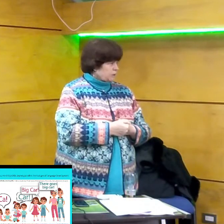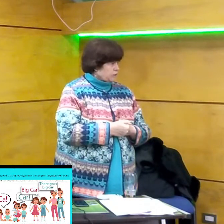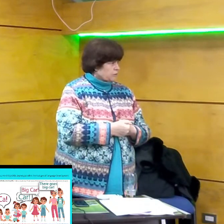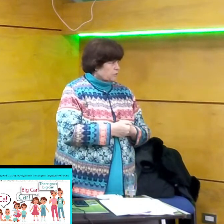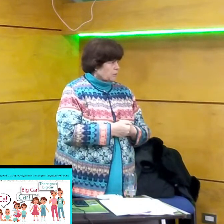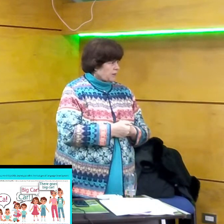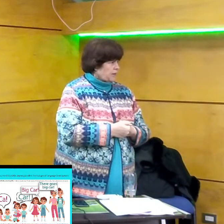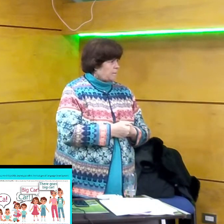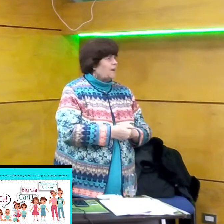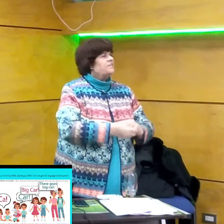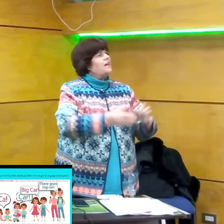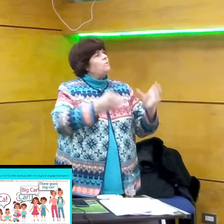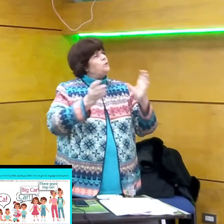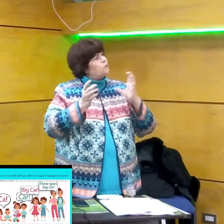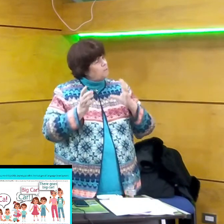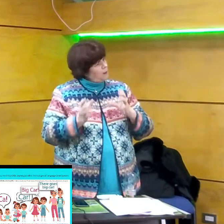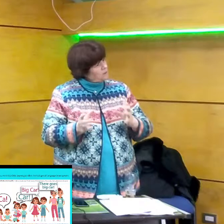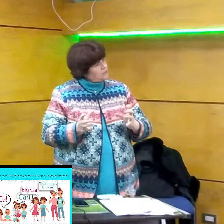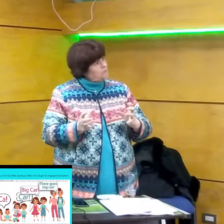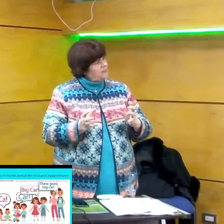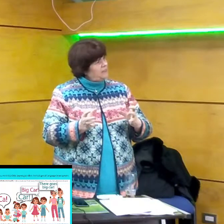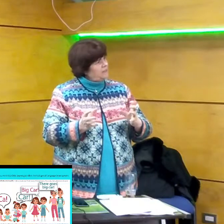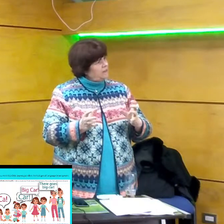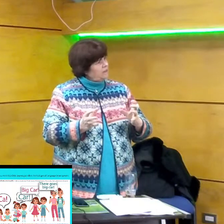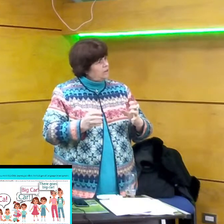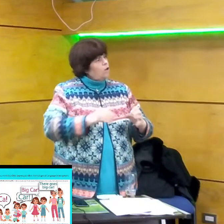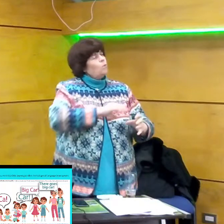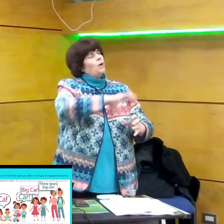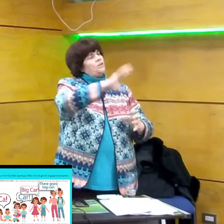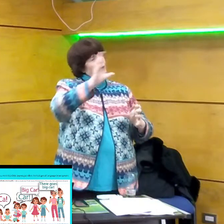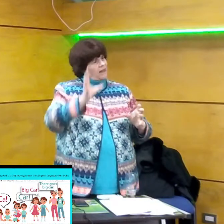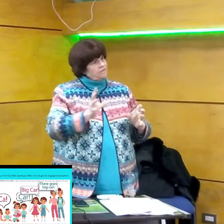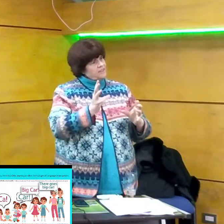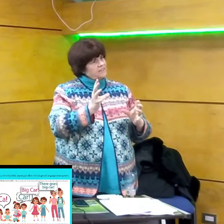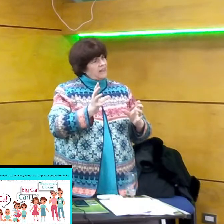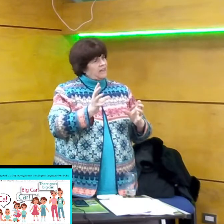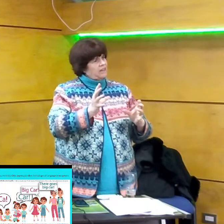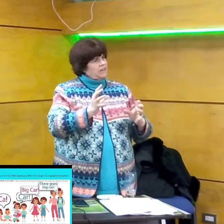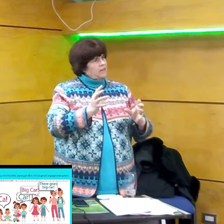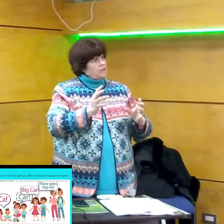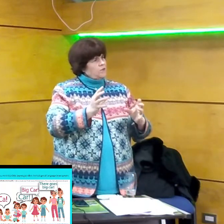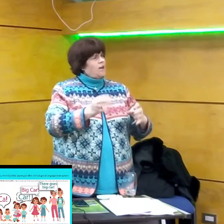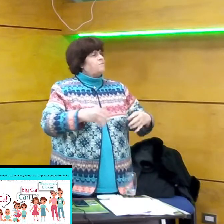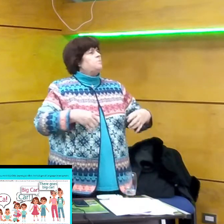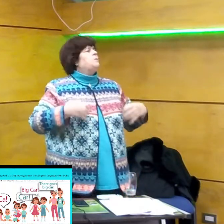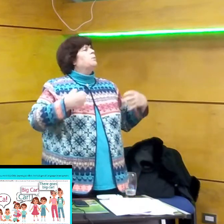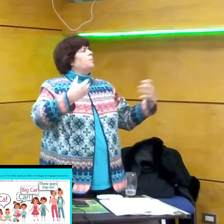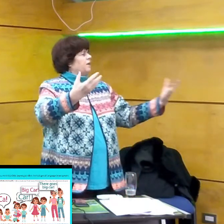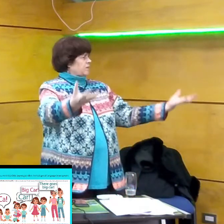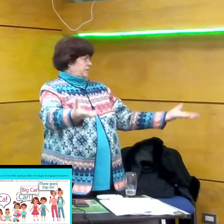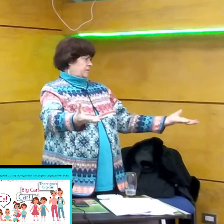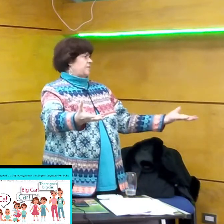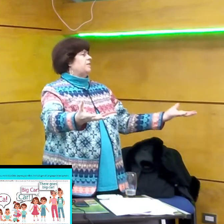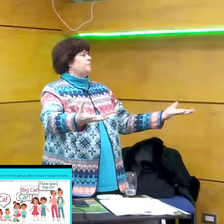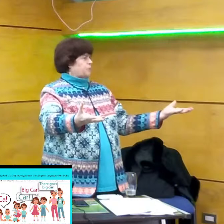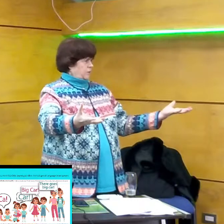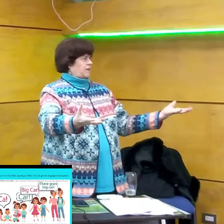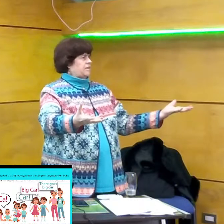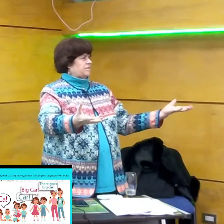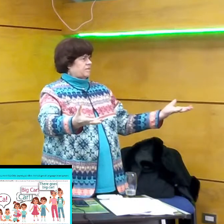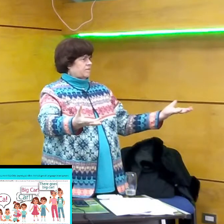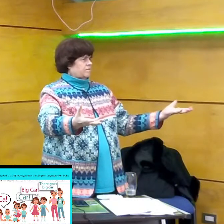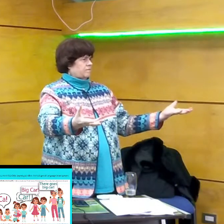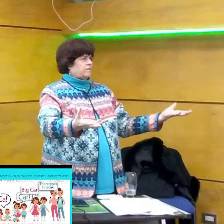create an original story. By the time we do our public speaking, what you have to say, you have to be prepared to give to